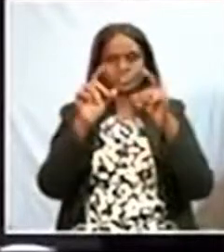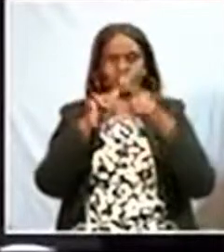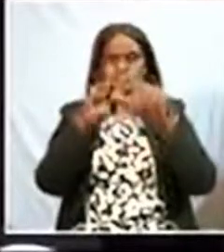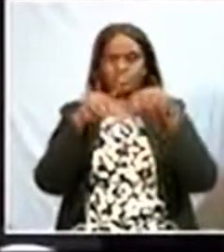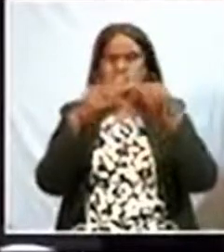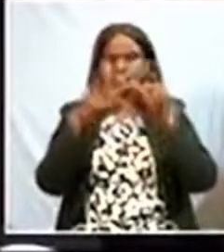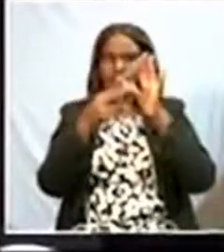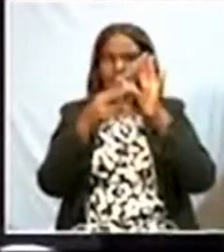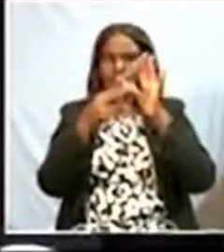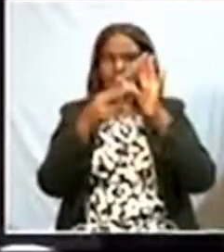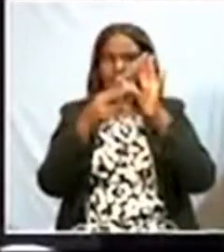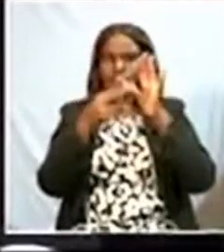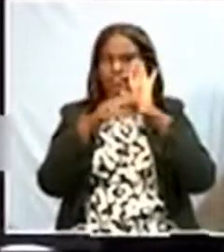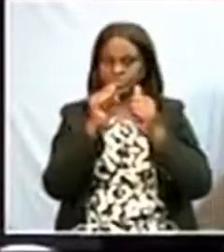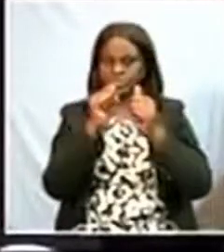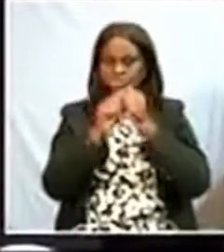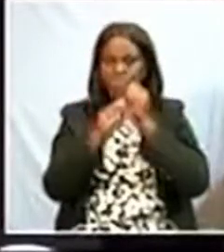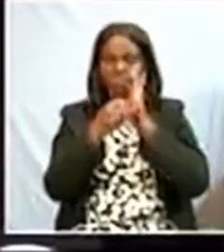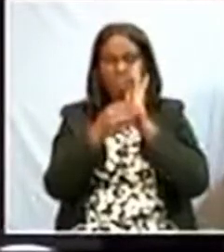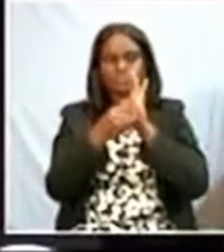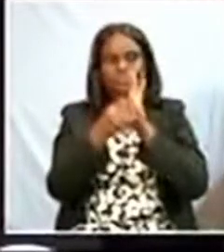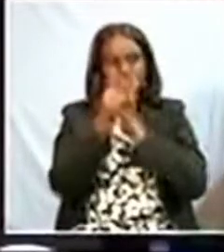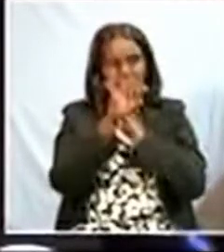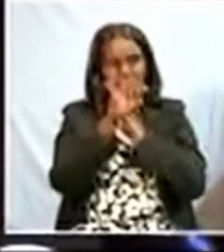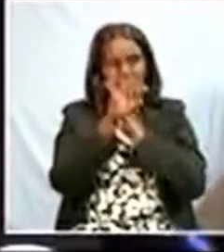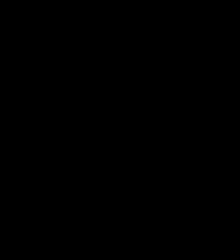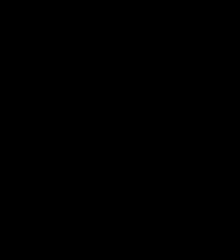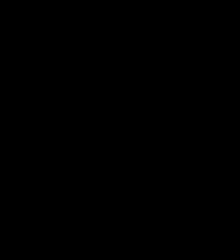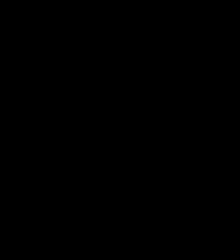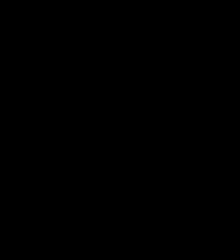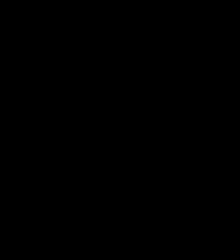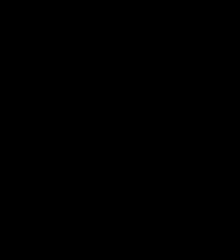provide that certification which guided them on